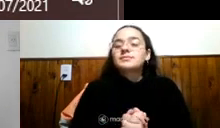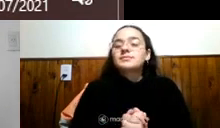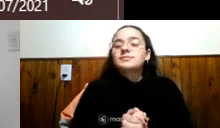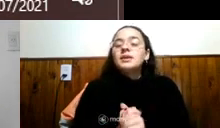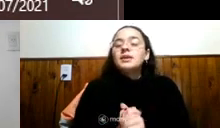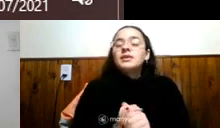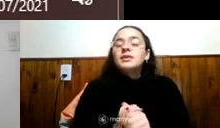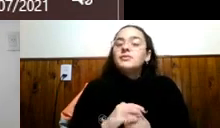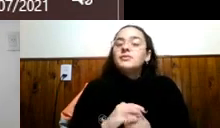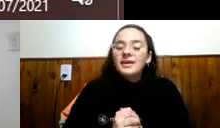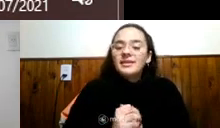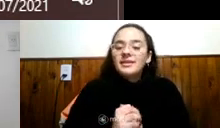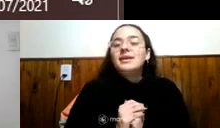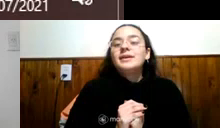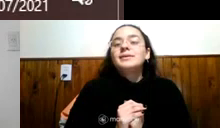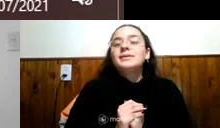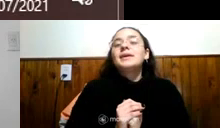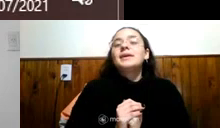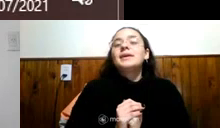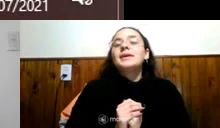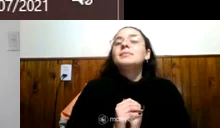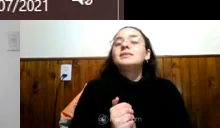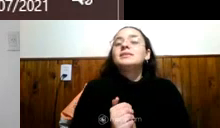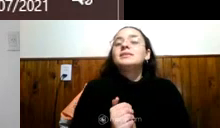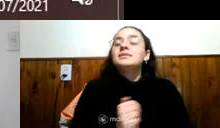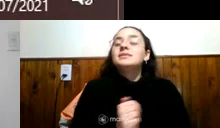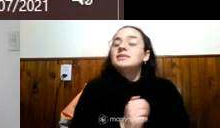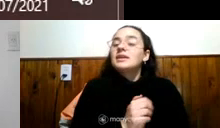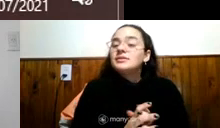For that, I will be